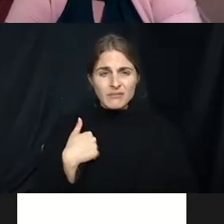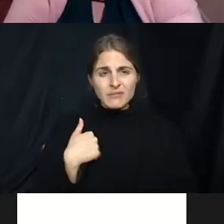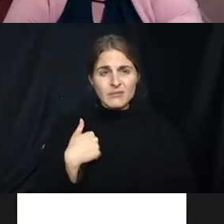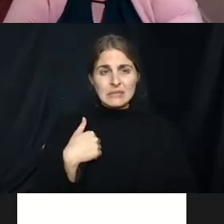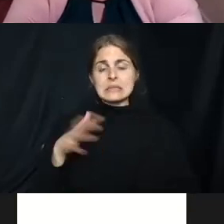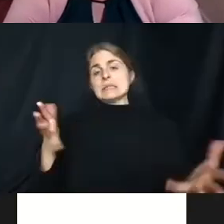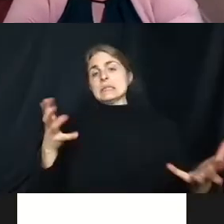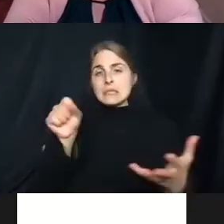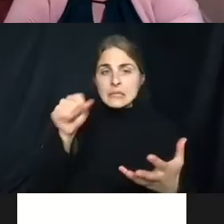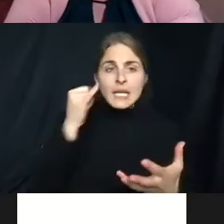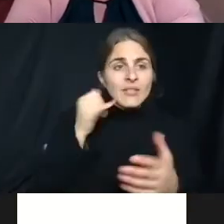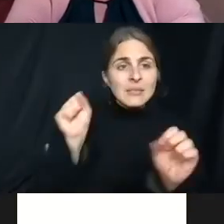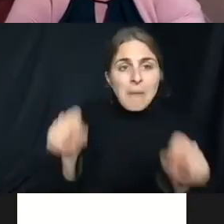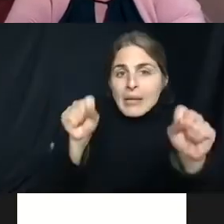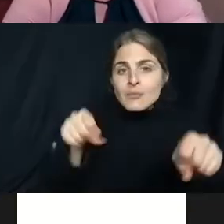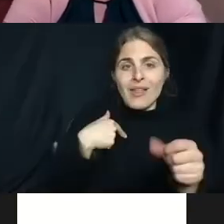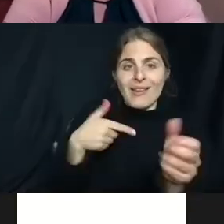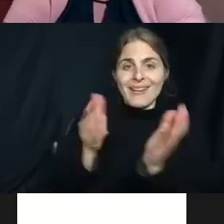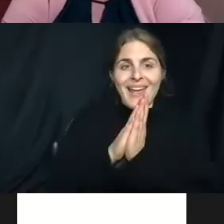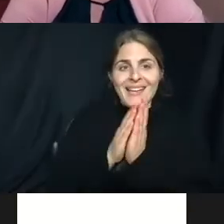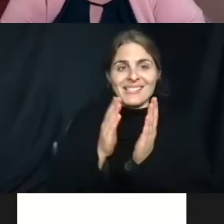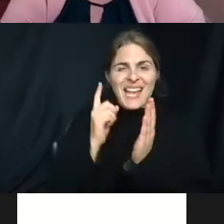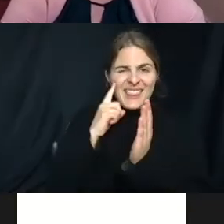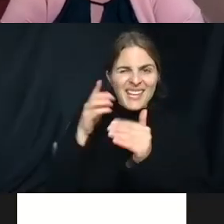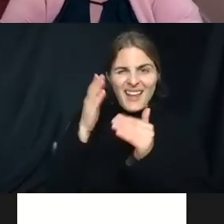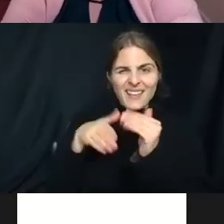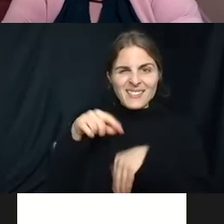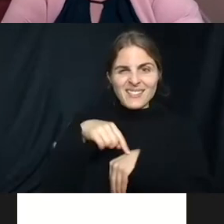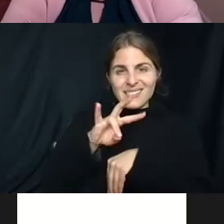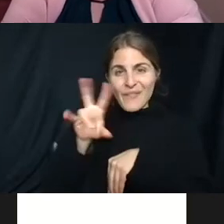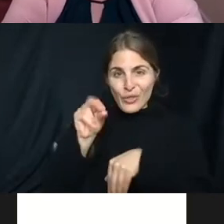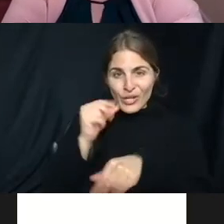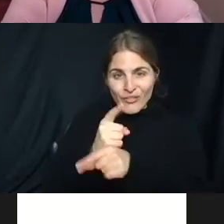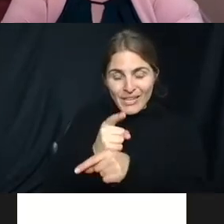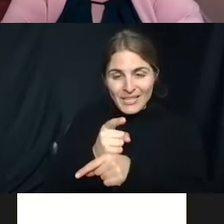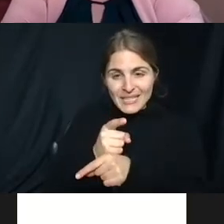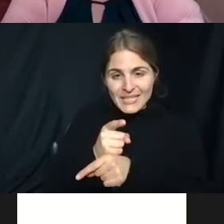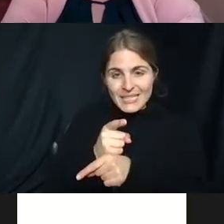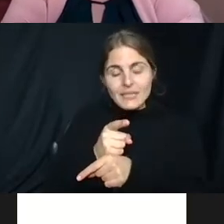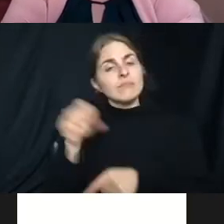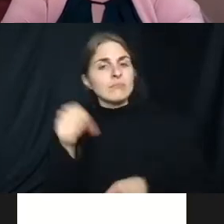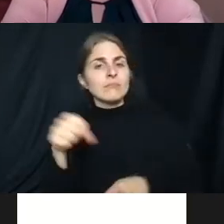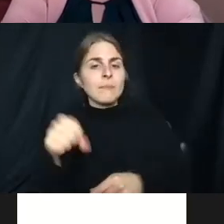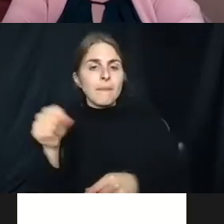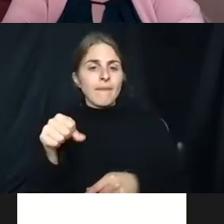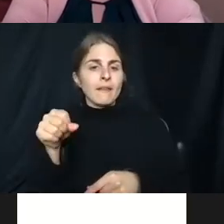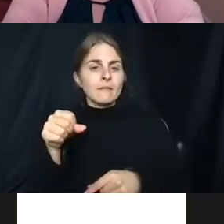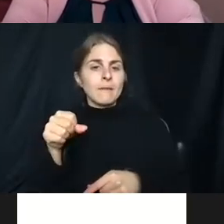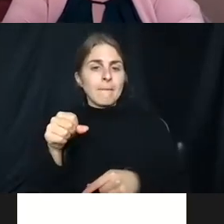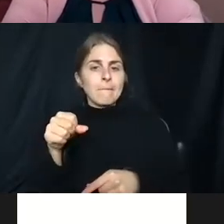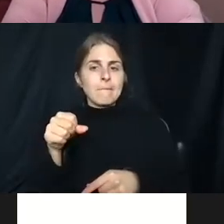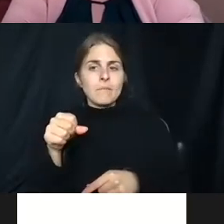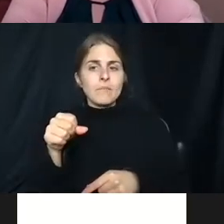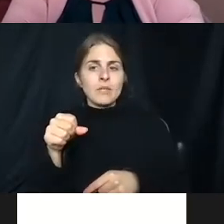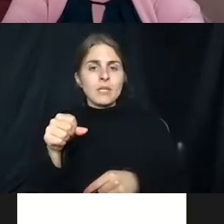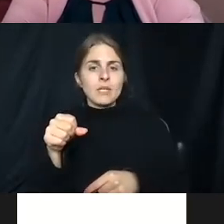If it's possible that I can ask, I think this ends at 7:30. Is that right? Yeah, it does. But